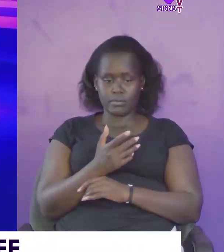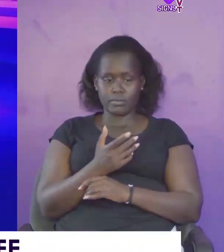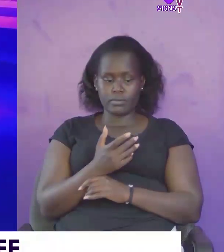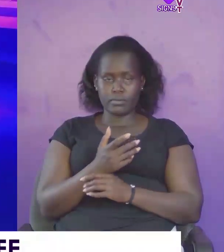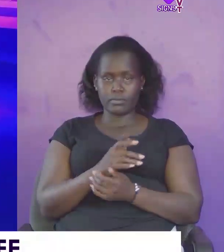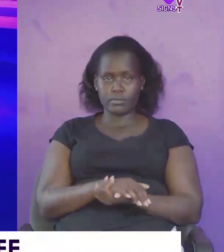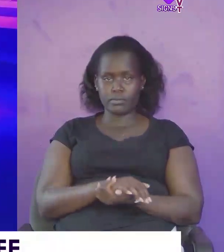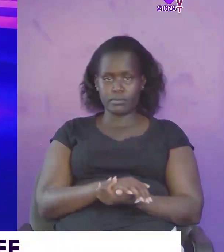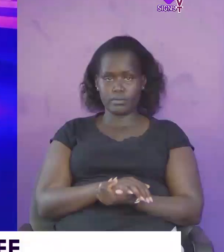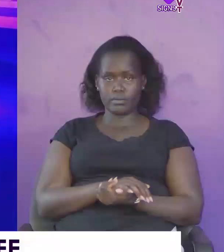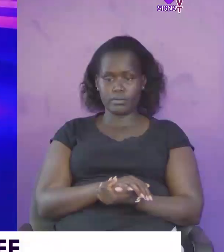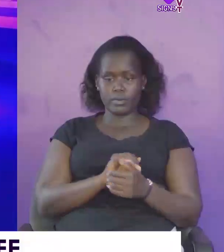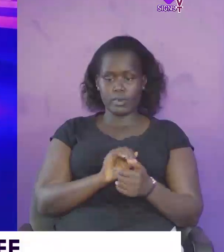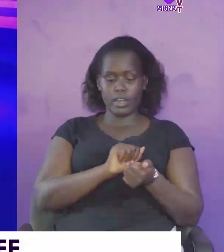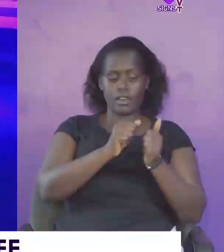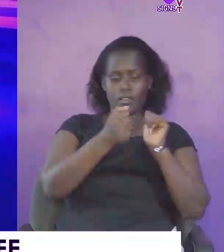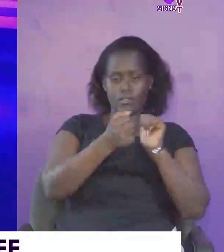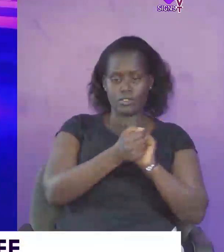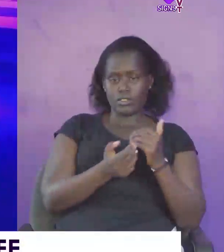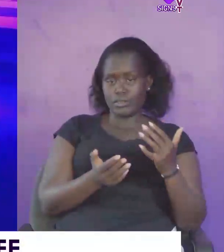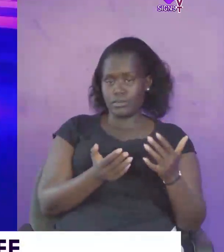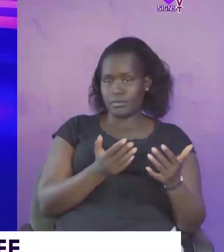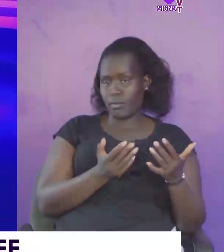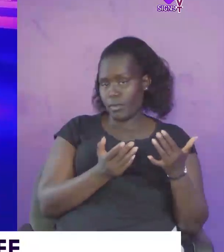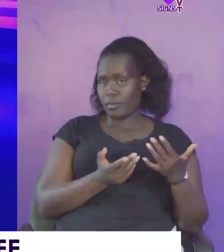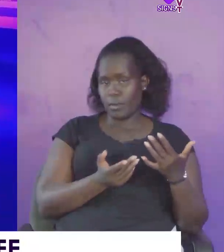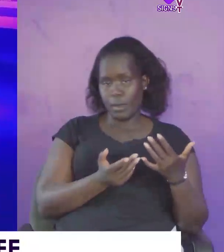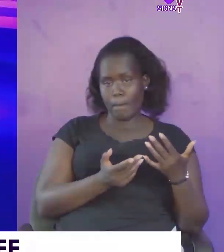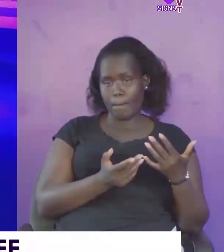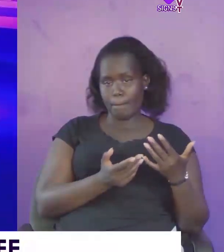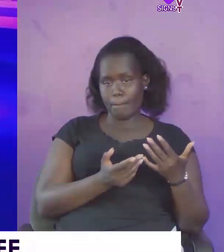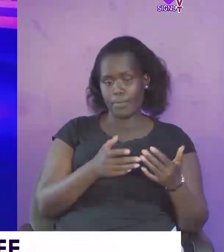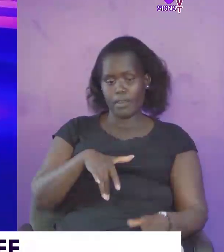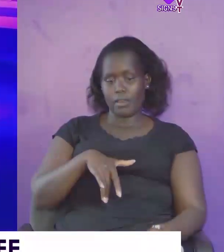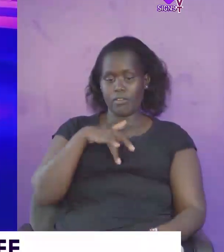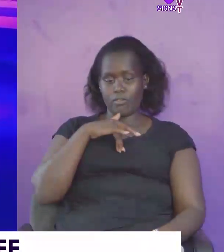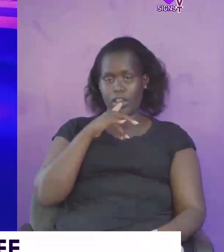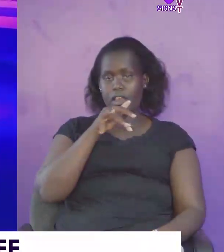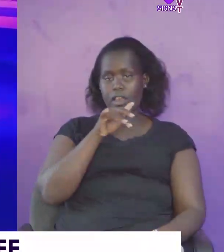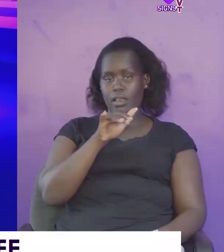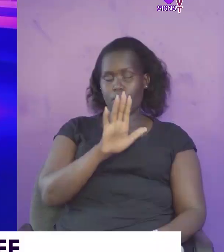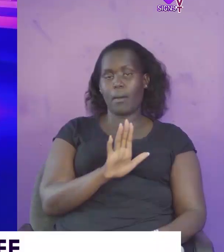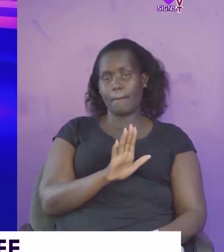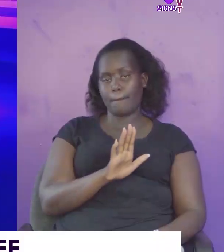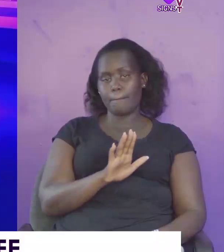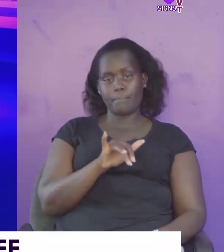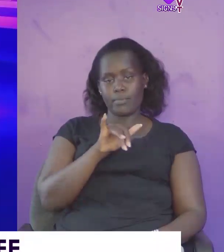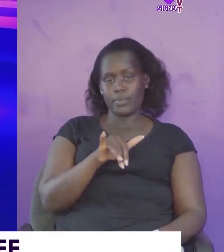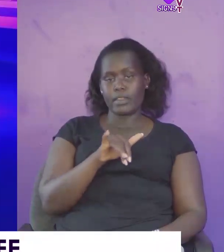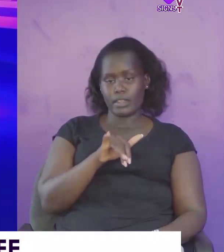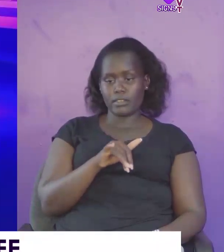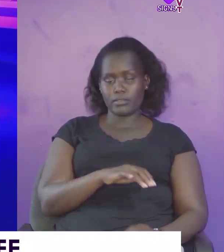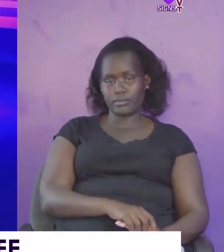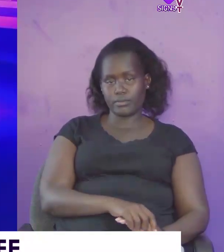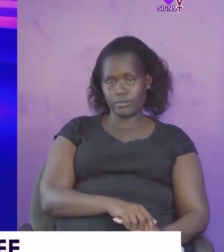would, you know, probably change their, you know, you know, their feeling. So, that one just a It piece means of